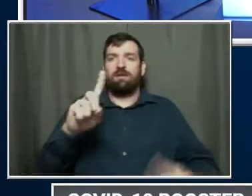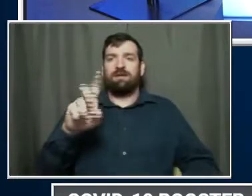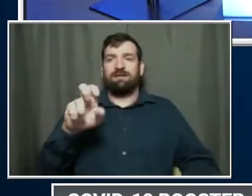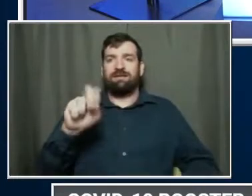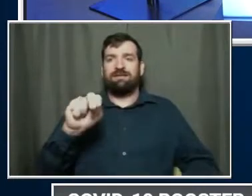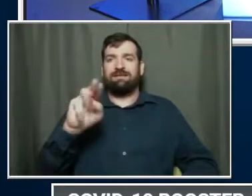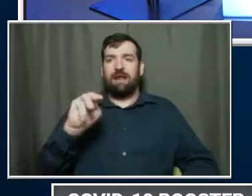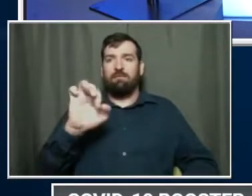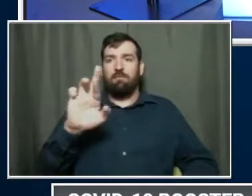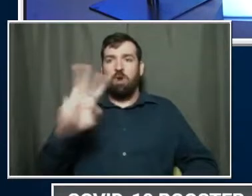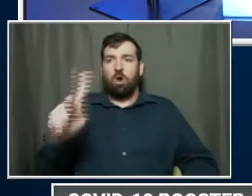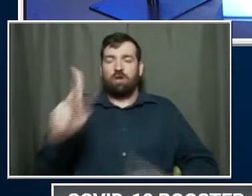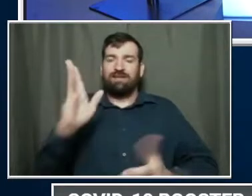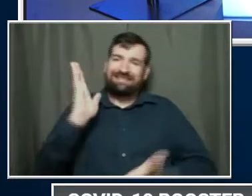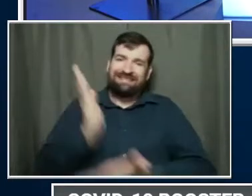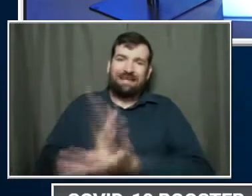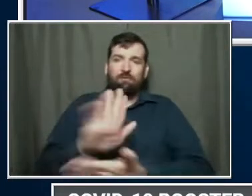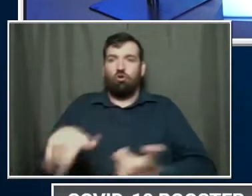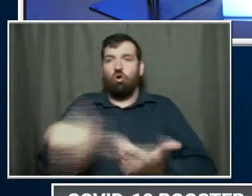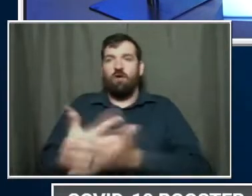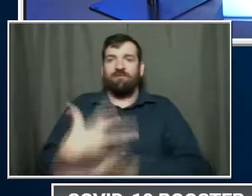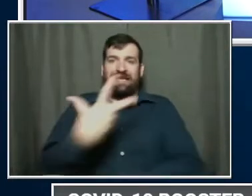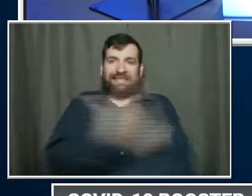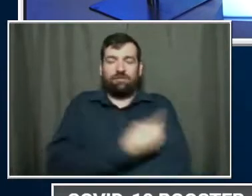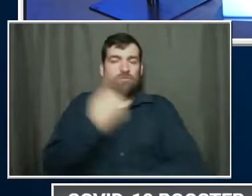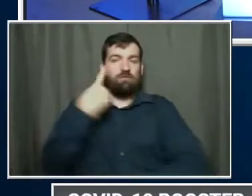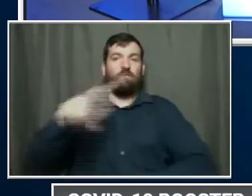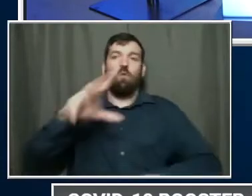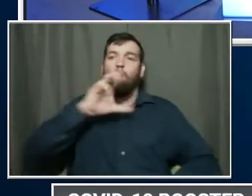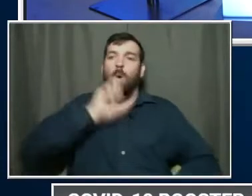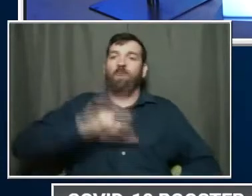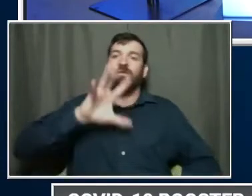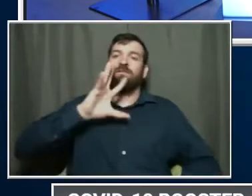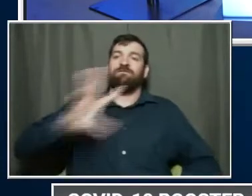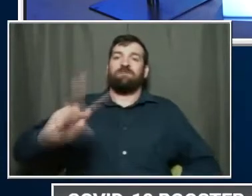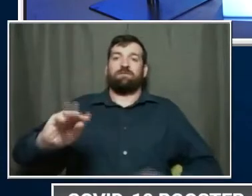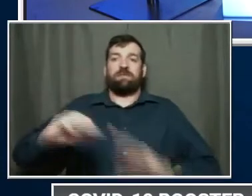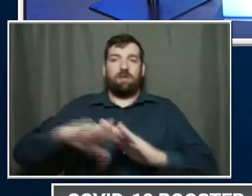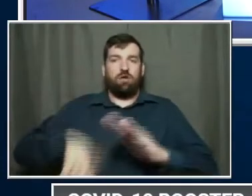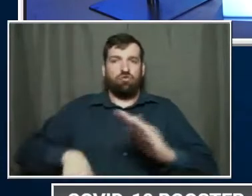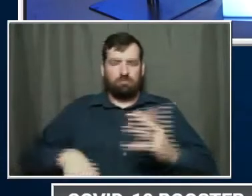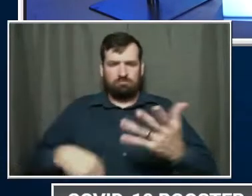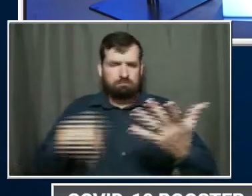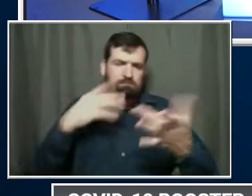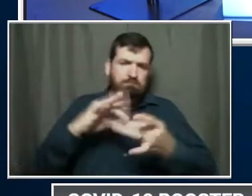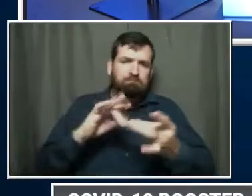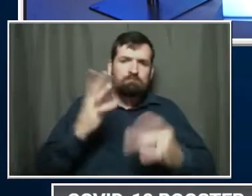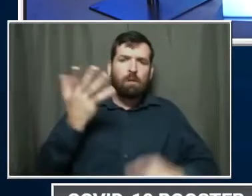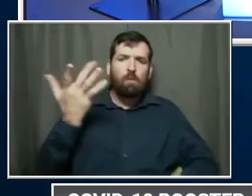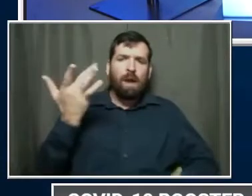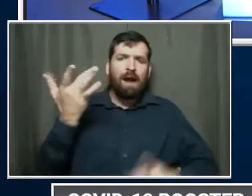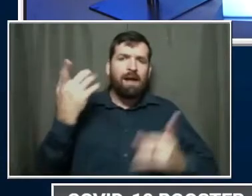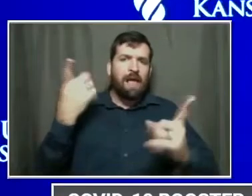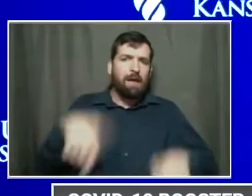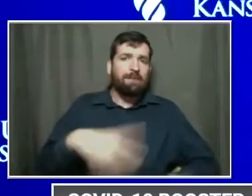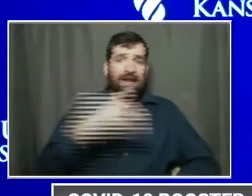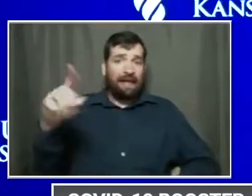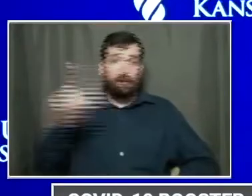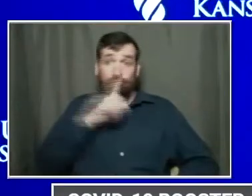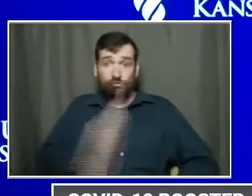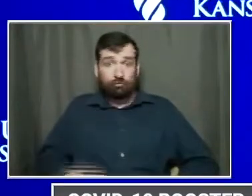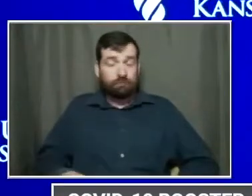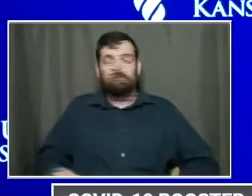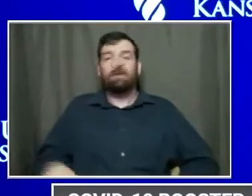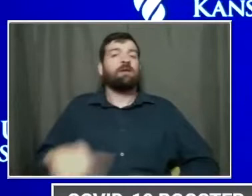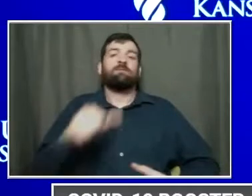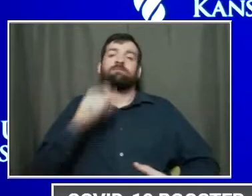of 50. Is this true, if you've heard it, or could it be true? And can you speak to why that would be happening? I have not heard that. Okay.